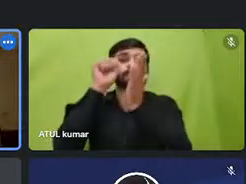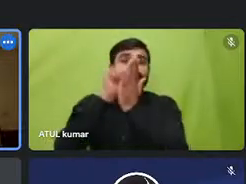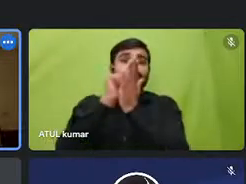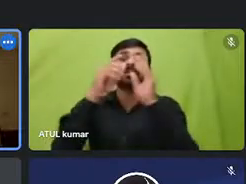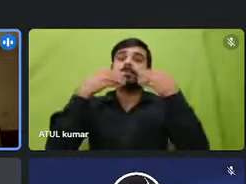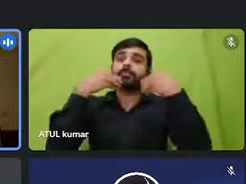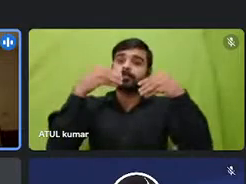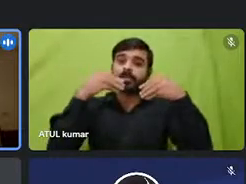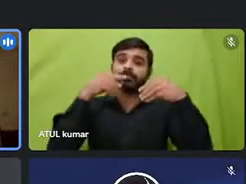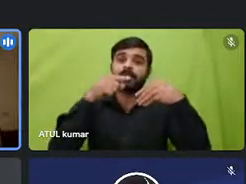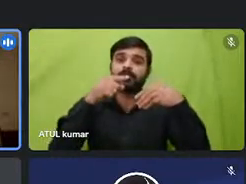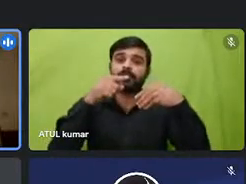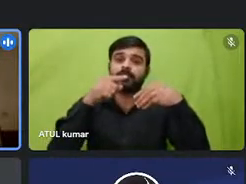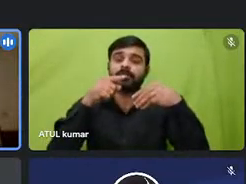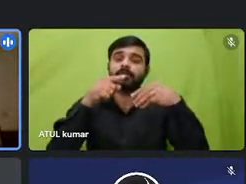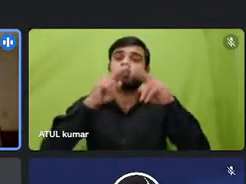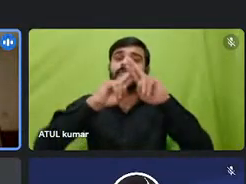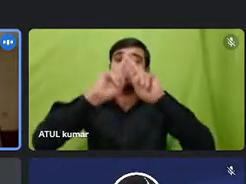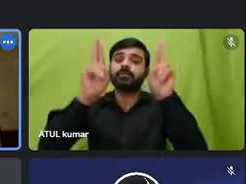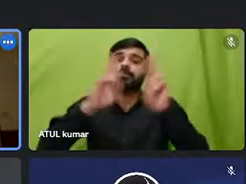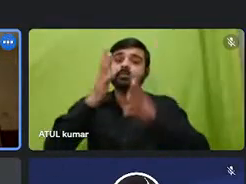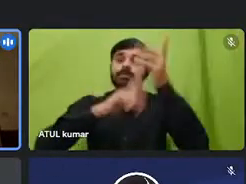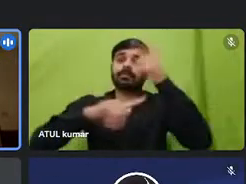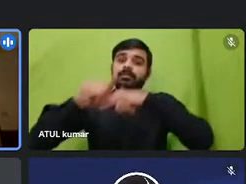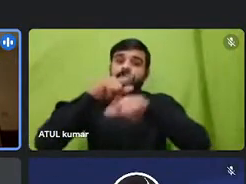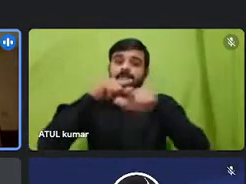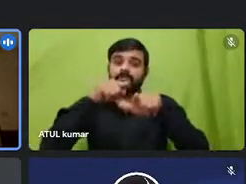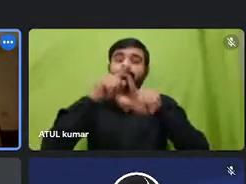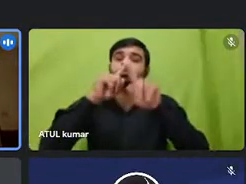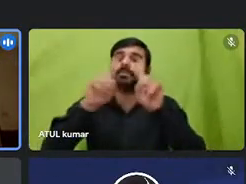in International Sign,